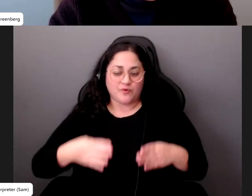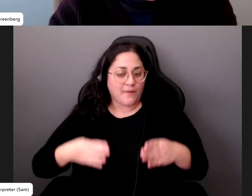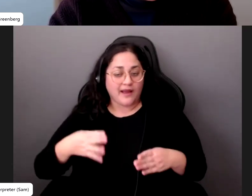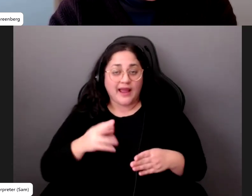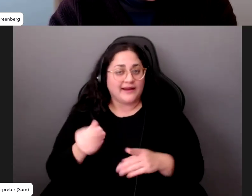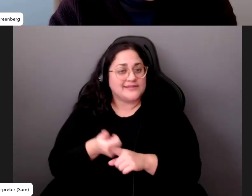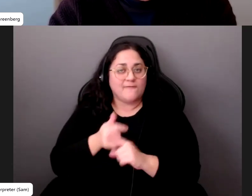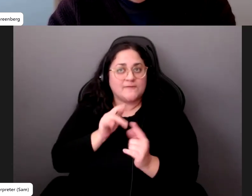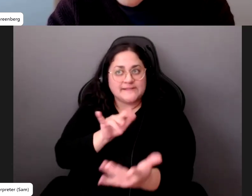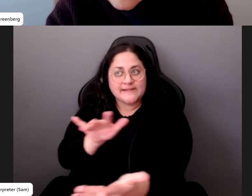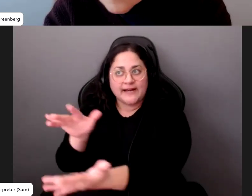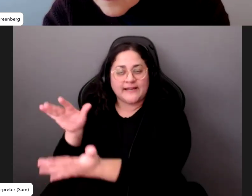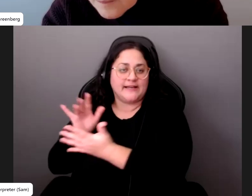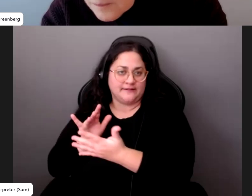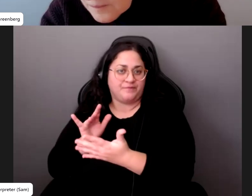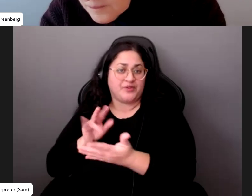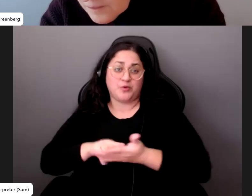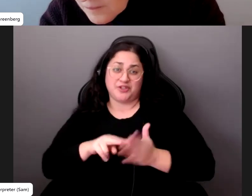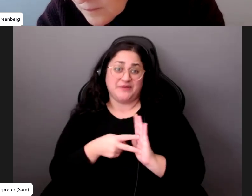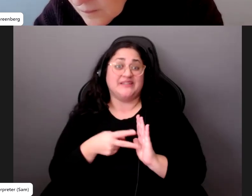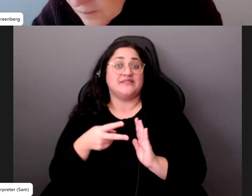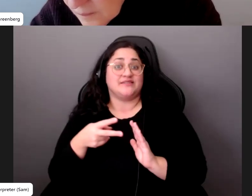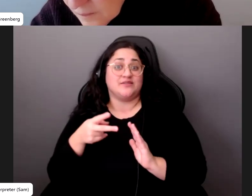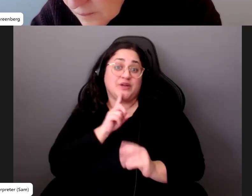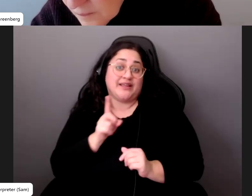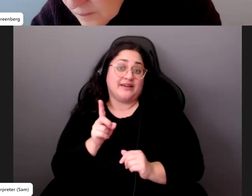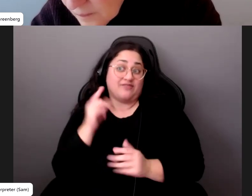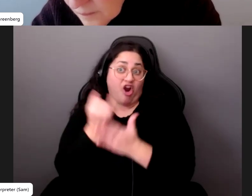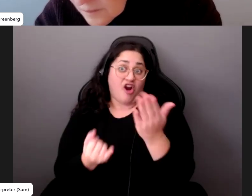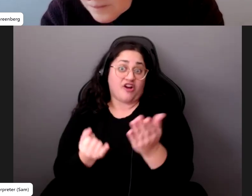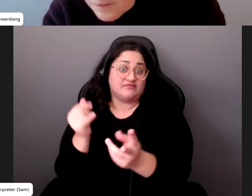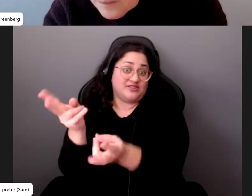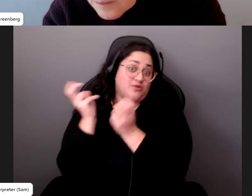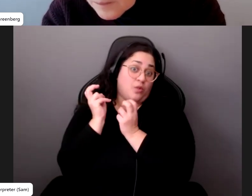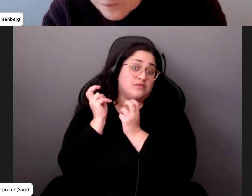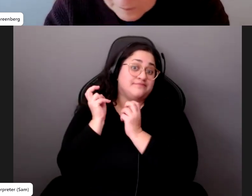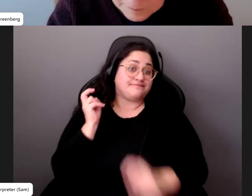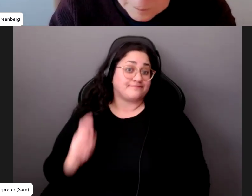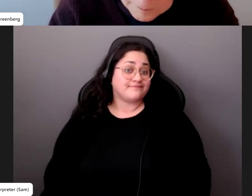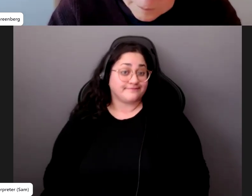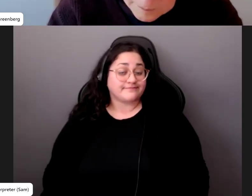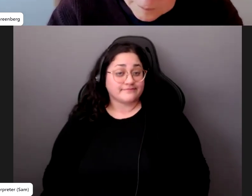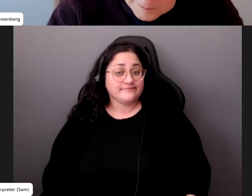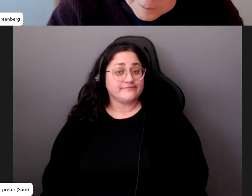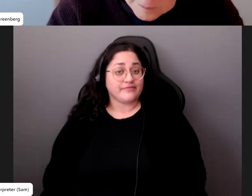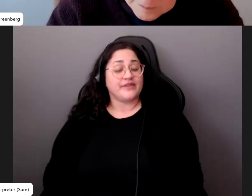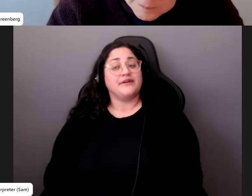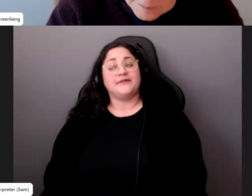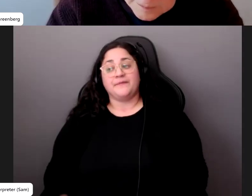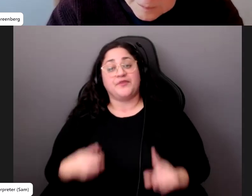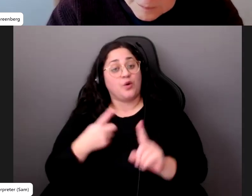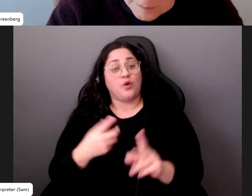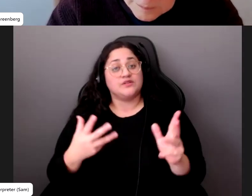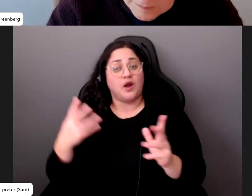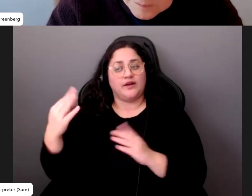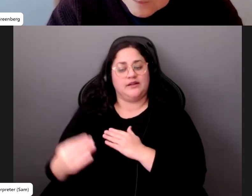actually stealing intellectual property, right, to generate new images from it. So it's a bit of